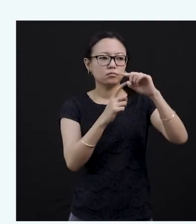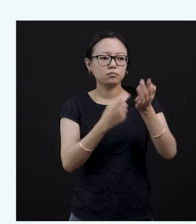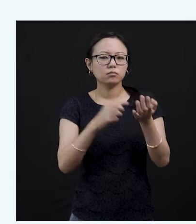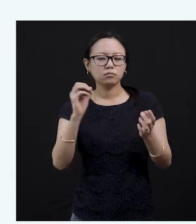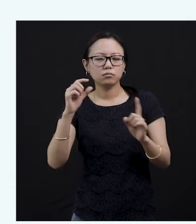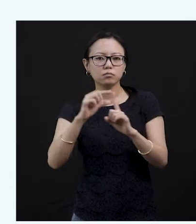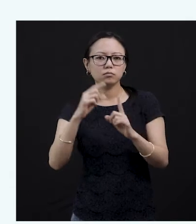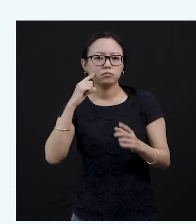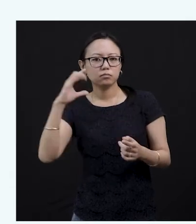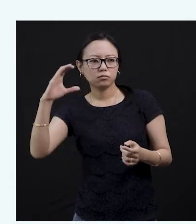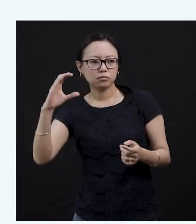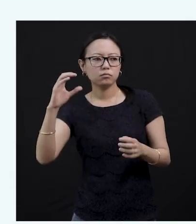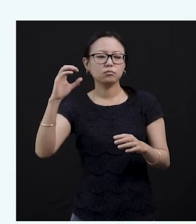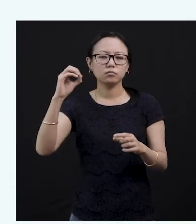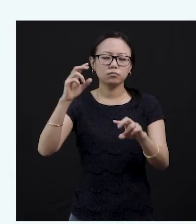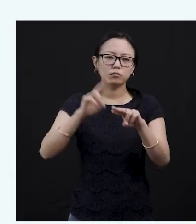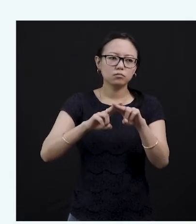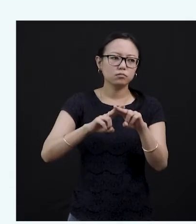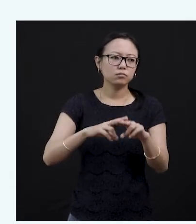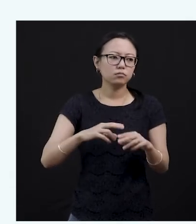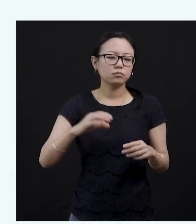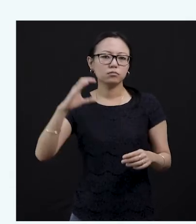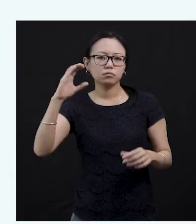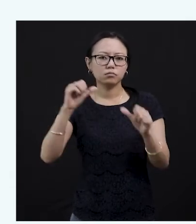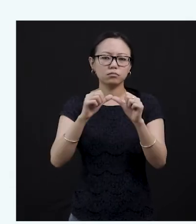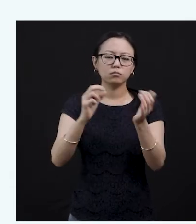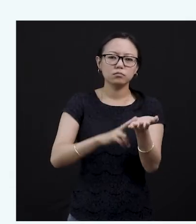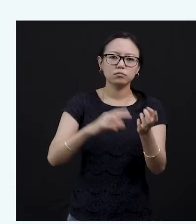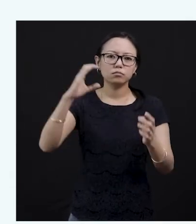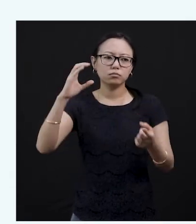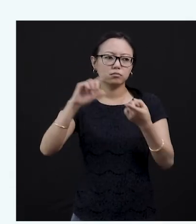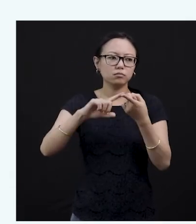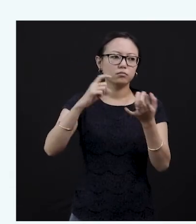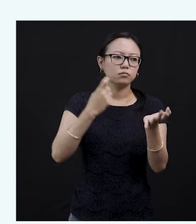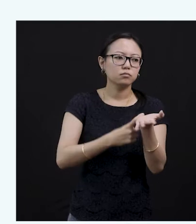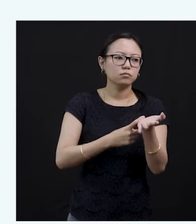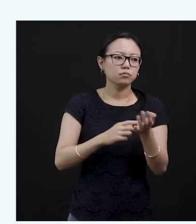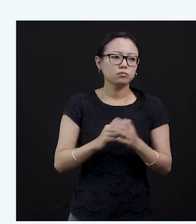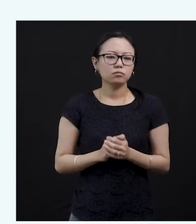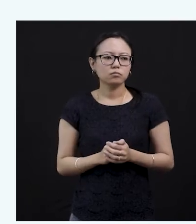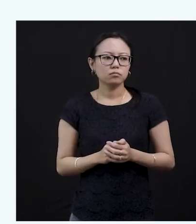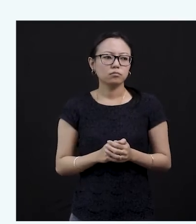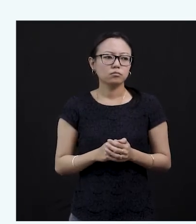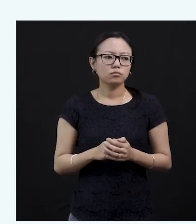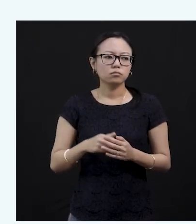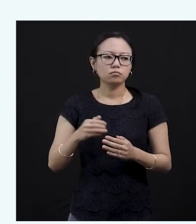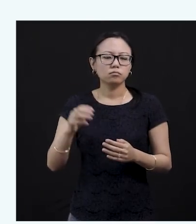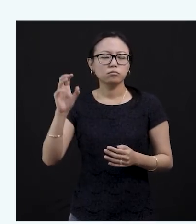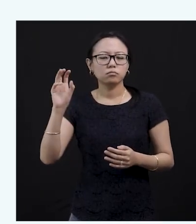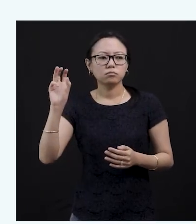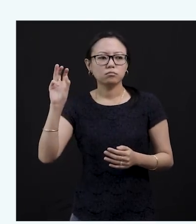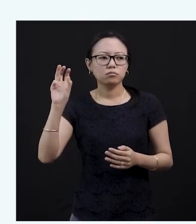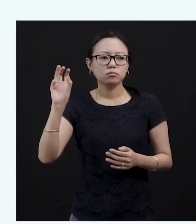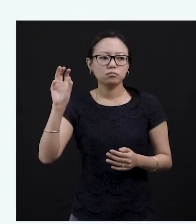Now, next, Tropic of Capricorn and Antarctic Circle. So, I have